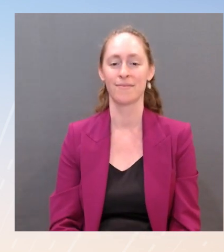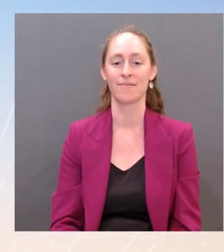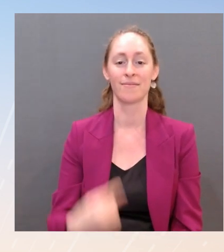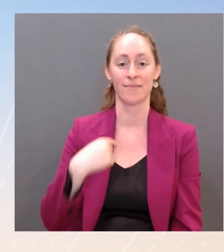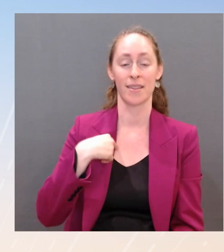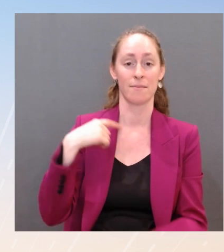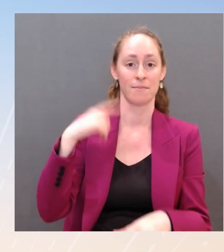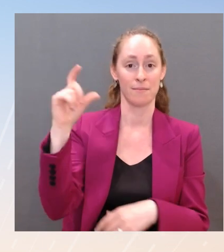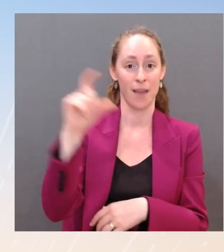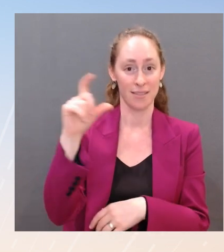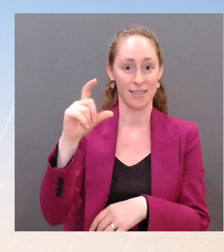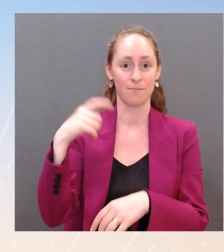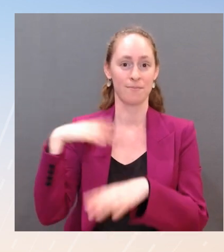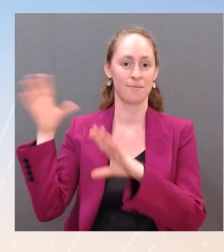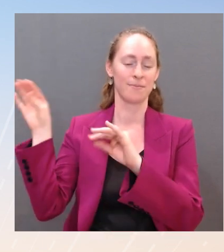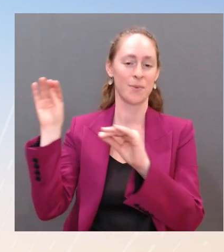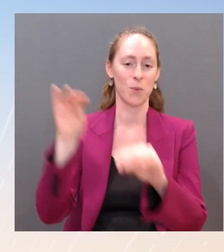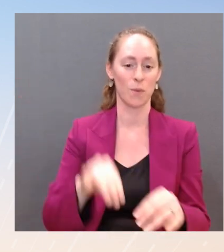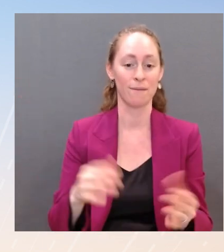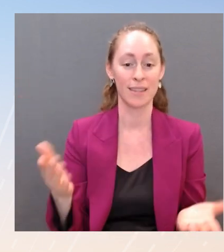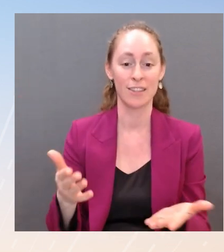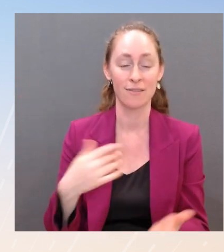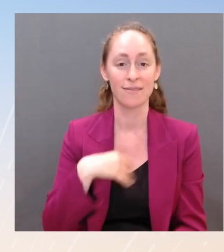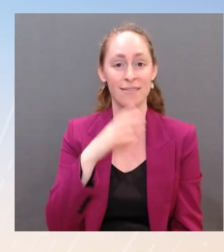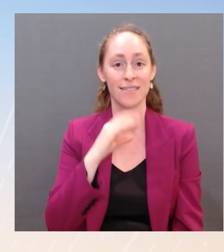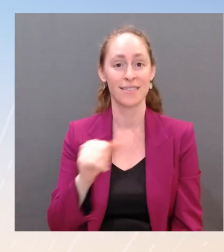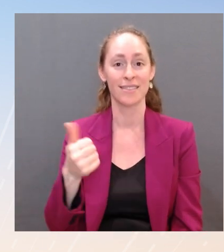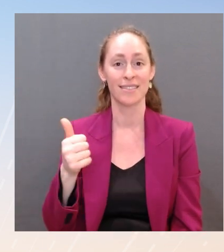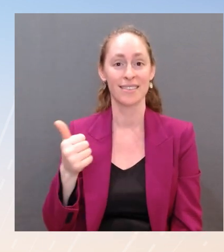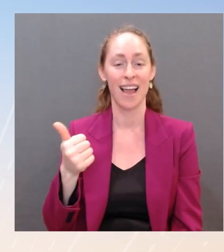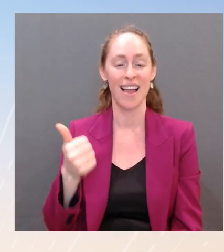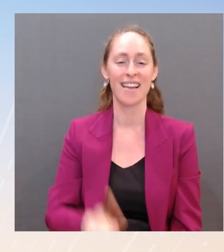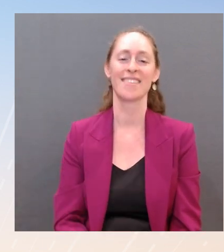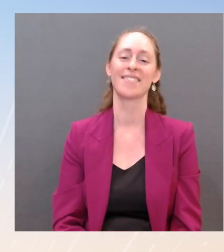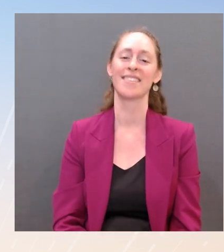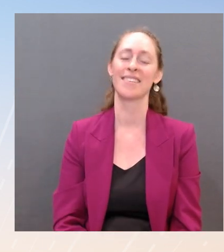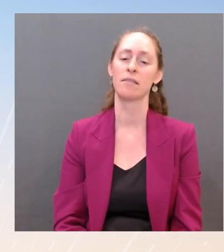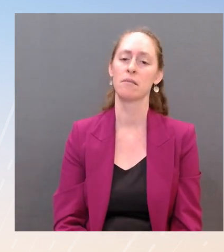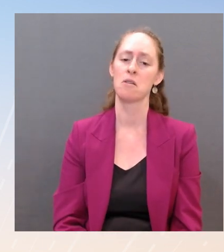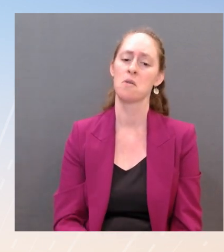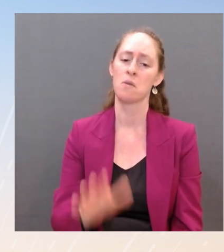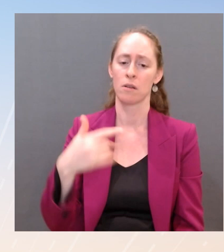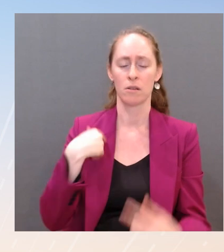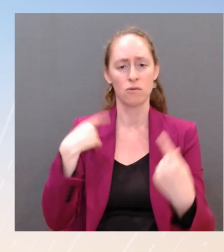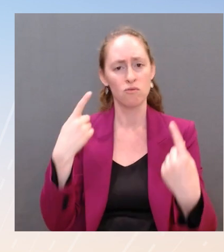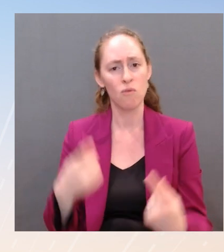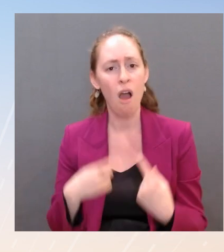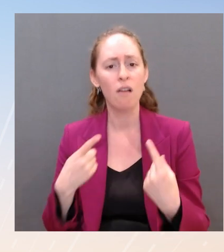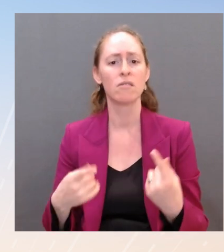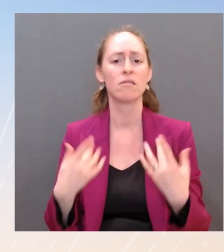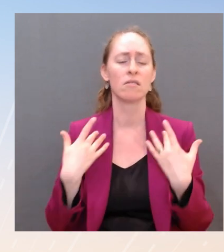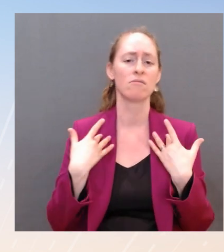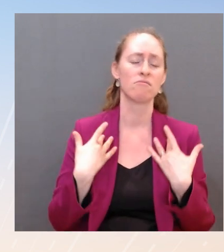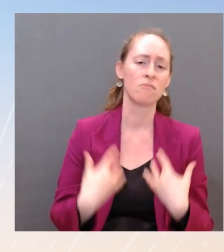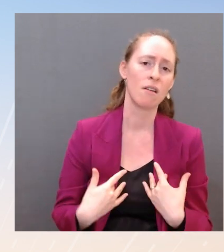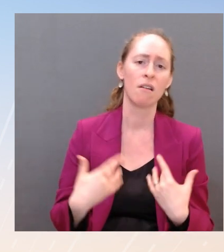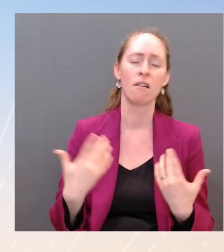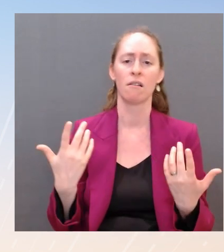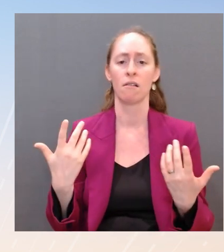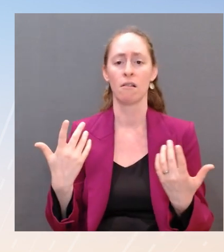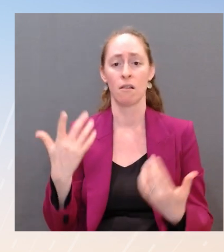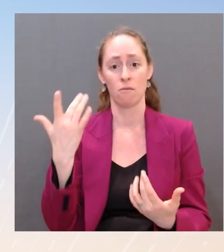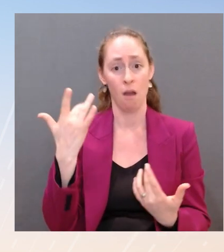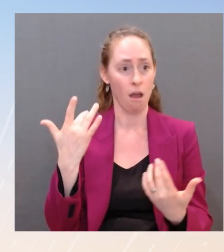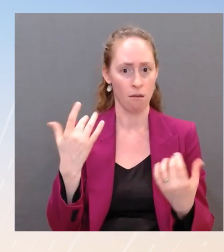decade struggling through depression, anxiety, and mainly because of racism and discrimination I experienced. And it pushed